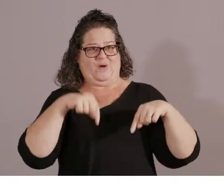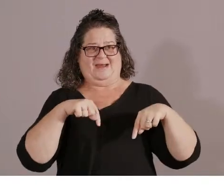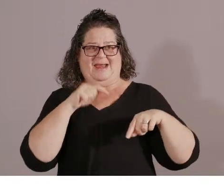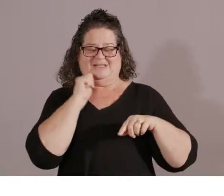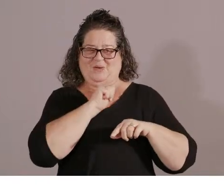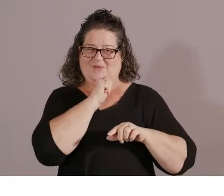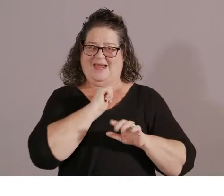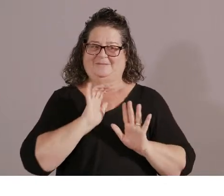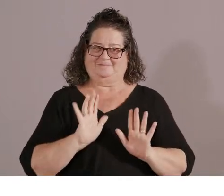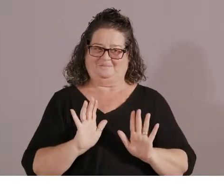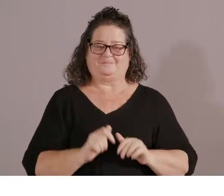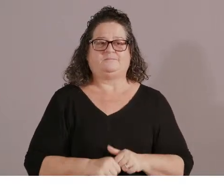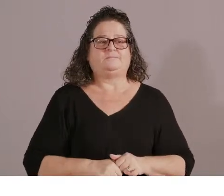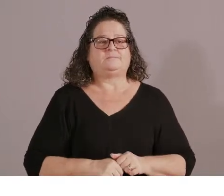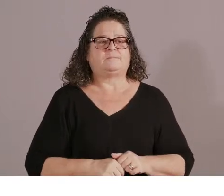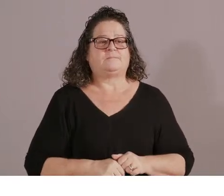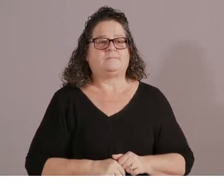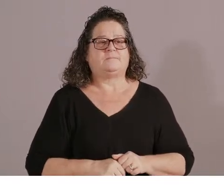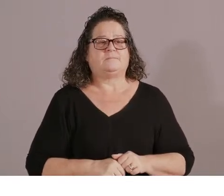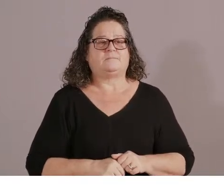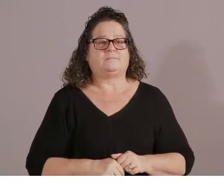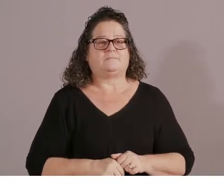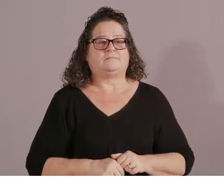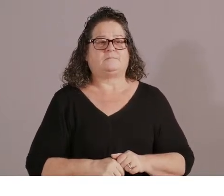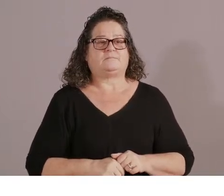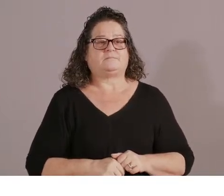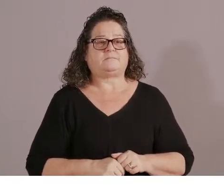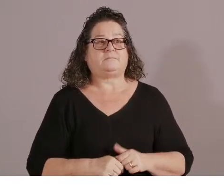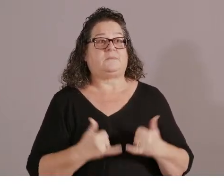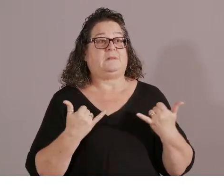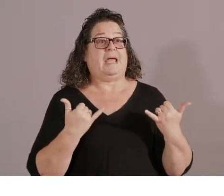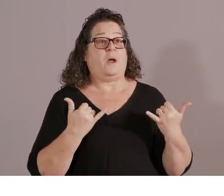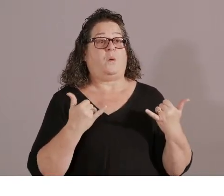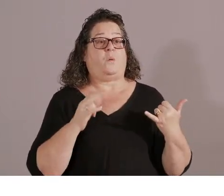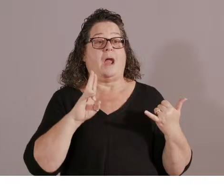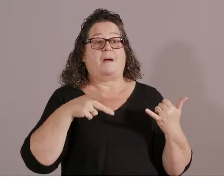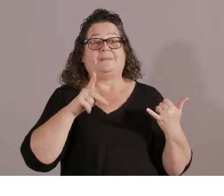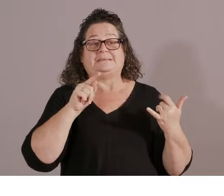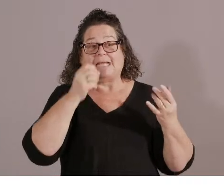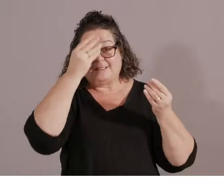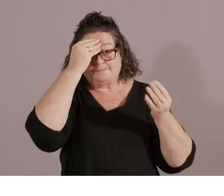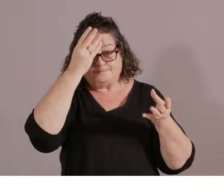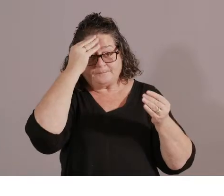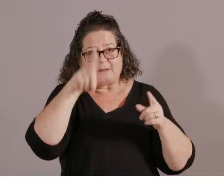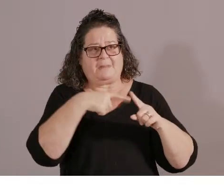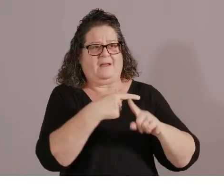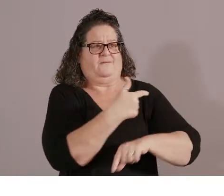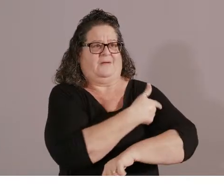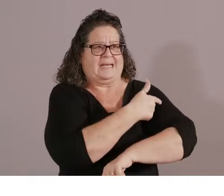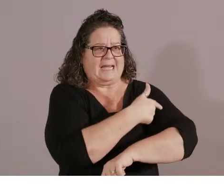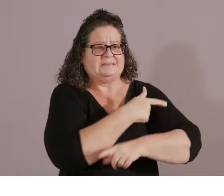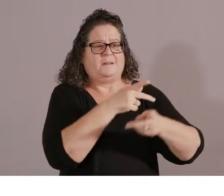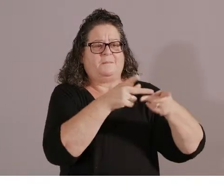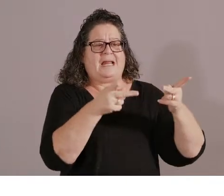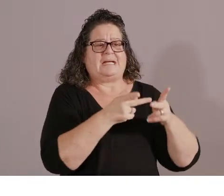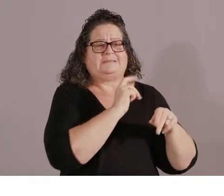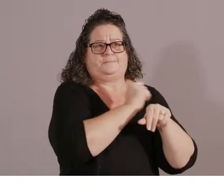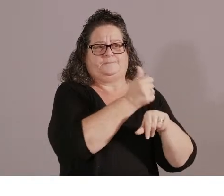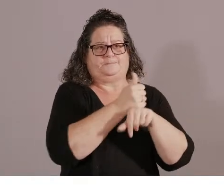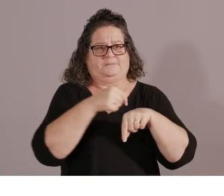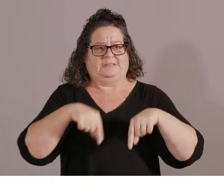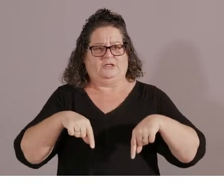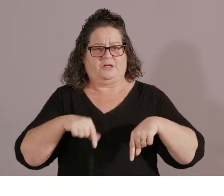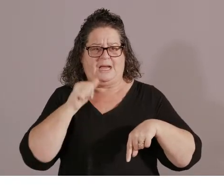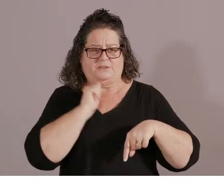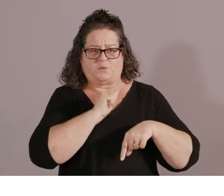So now I'll provide some updates on the COVID-19 vaccine and the implementation of our vaccine program here in Arizona. Again, I just